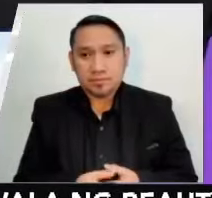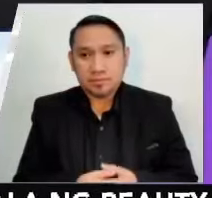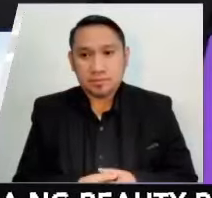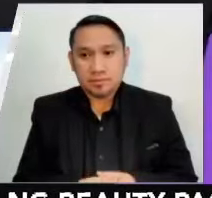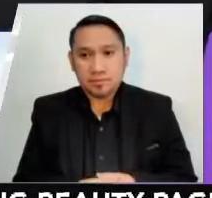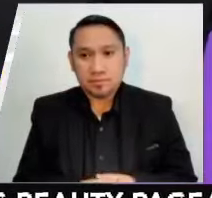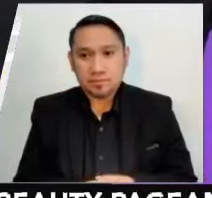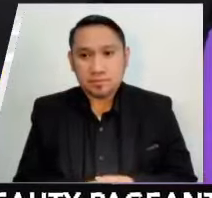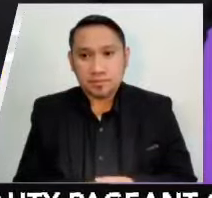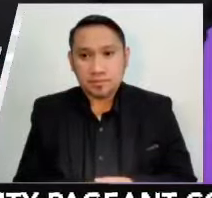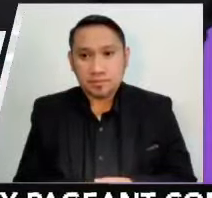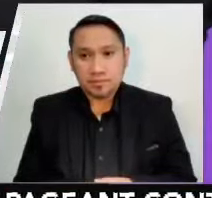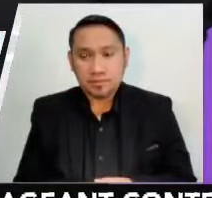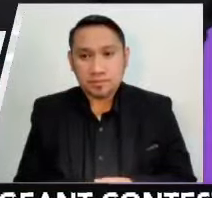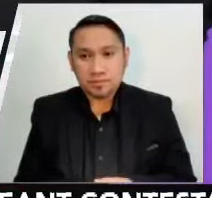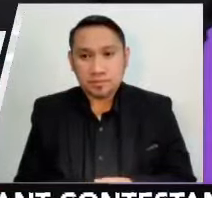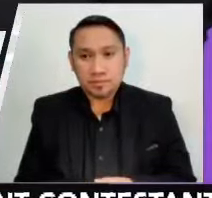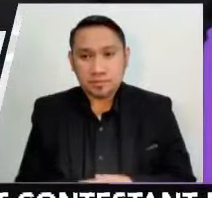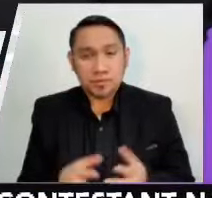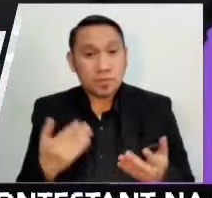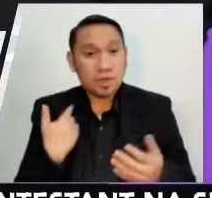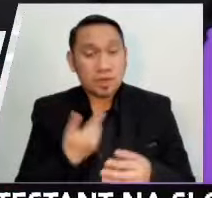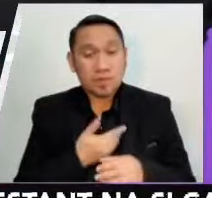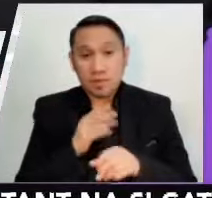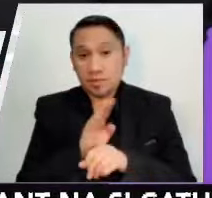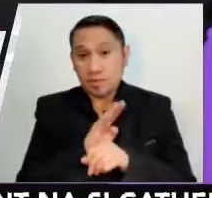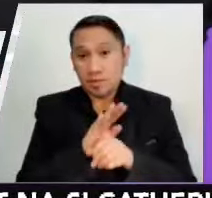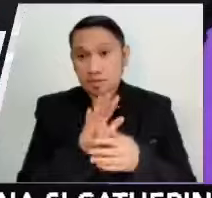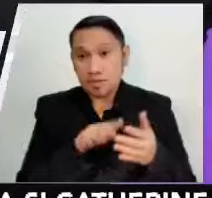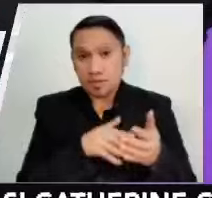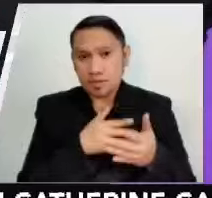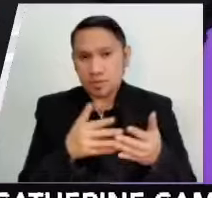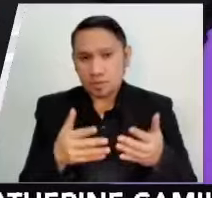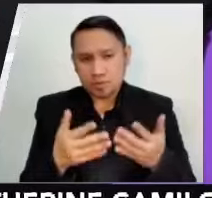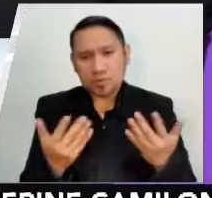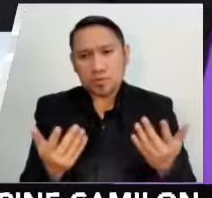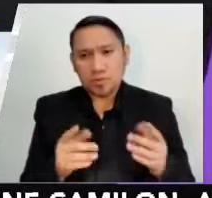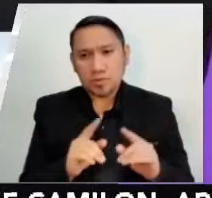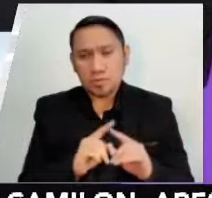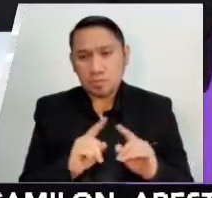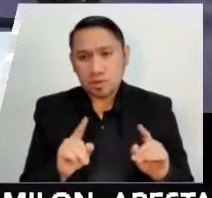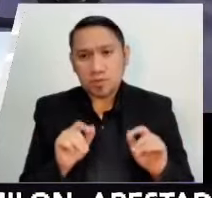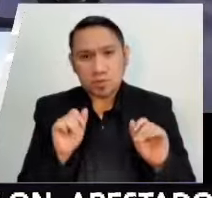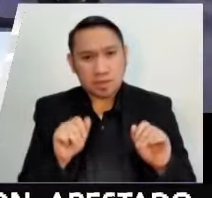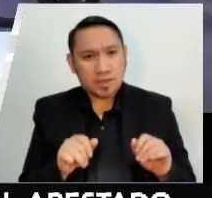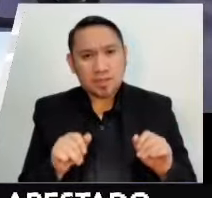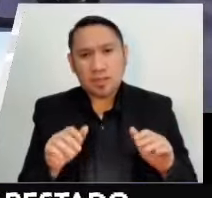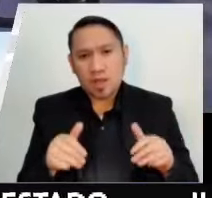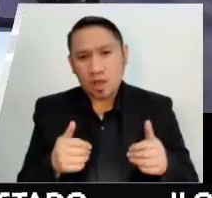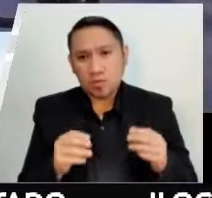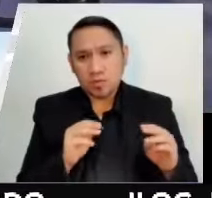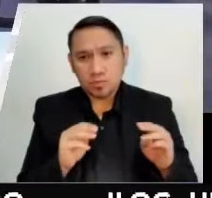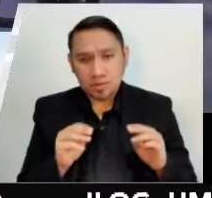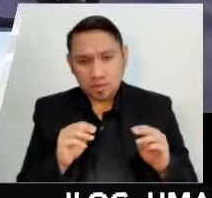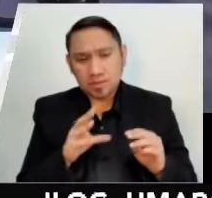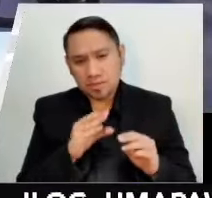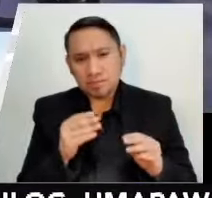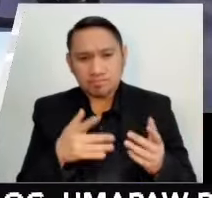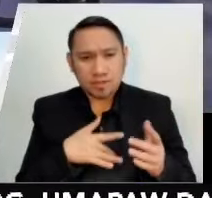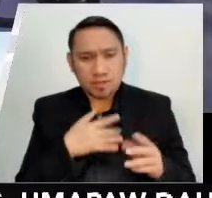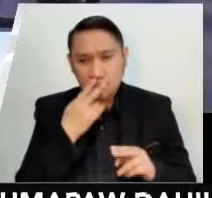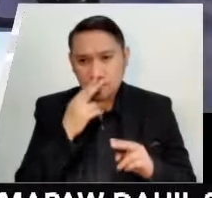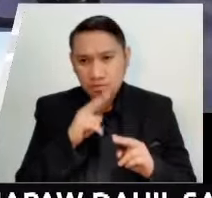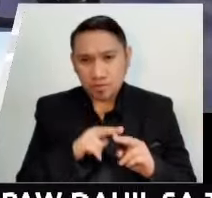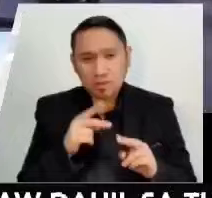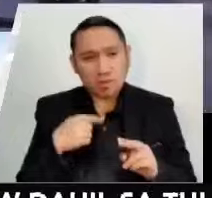With all these like busy schedules, like it's so crazy, but we still manage to like find like the fun of it. It's a lot of like lessons learned and like